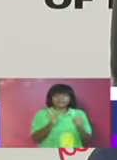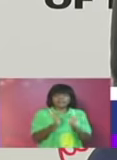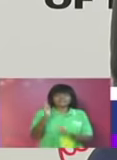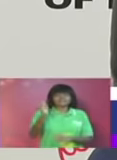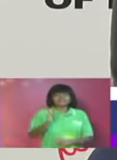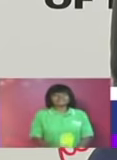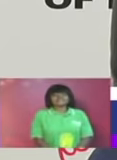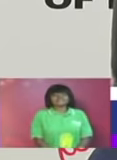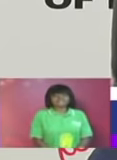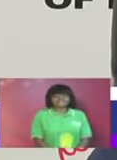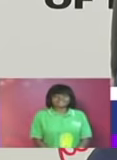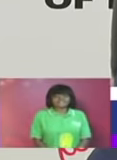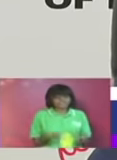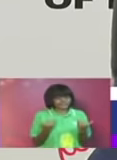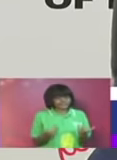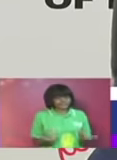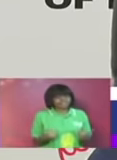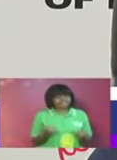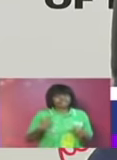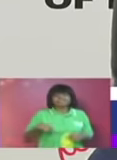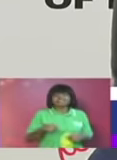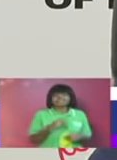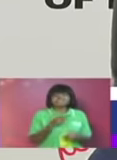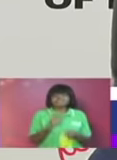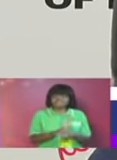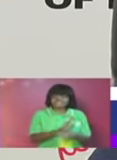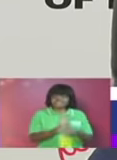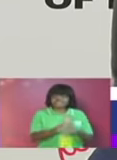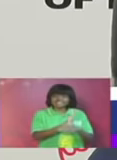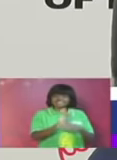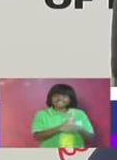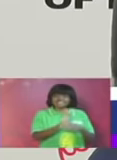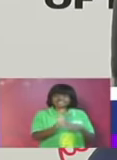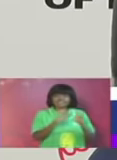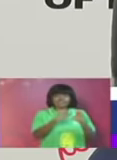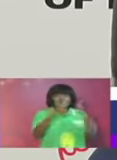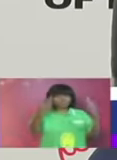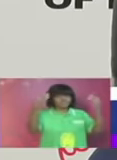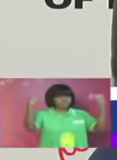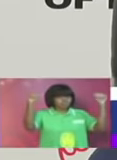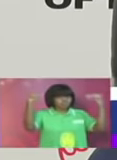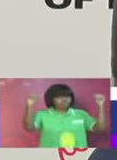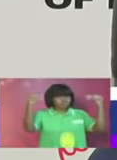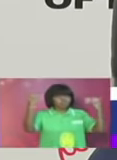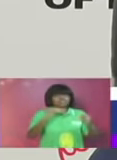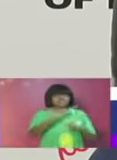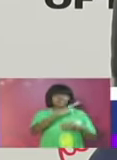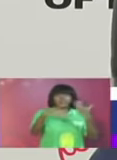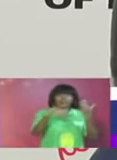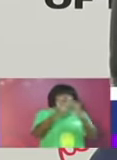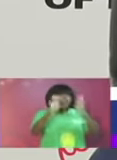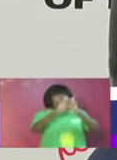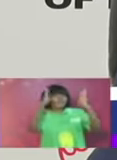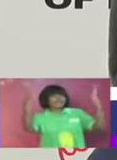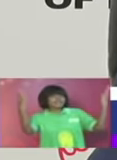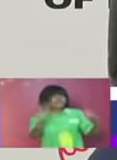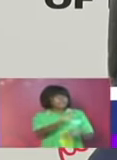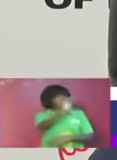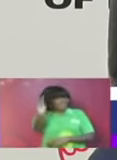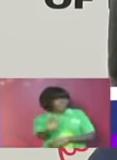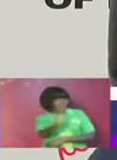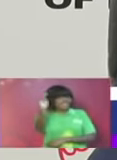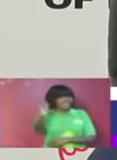On the issue of retail, all retail will be opened from Monday, 16th